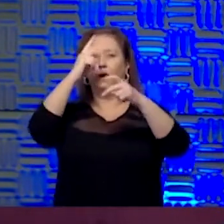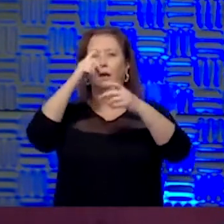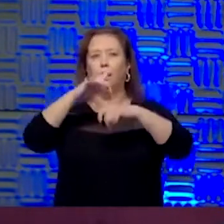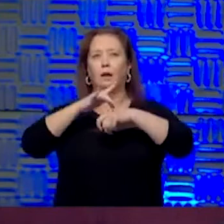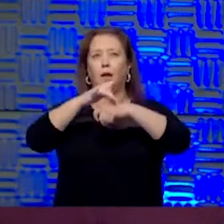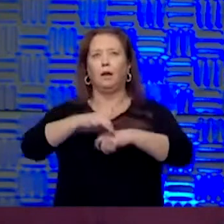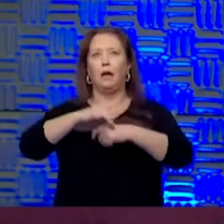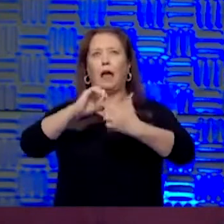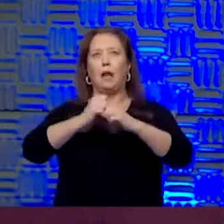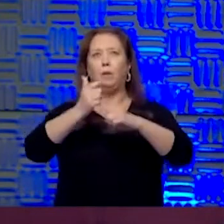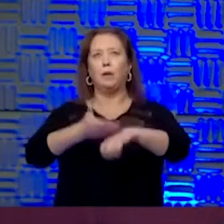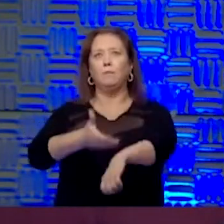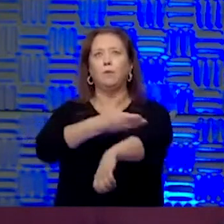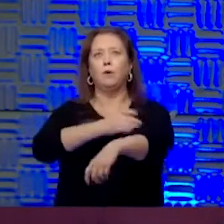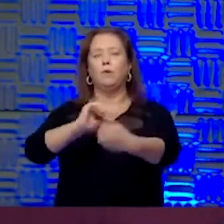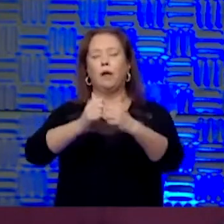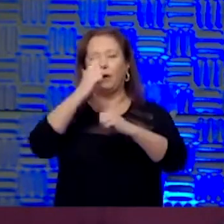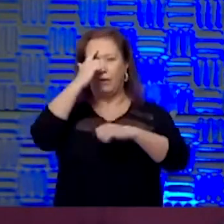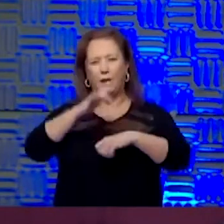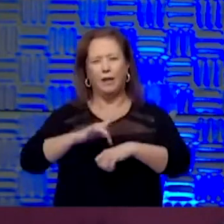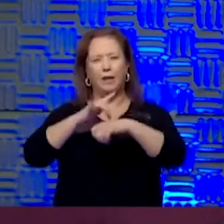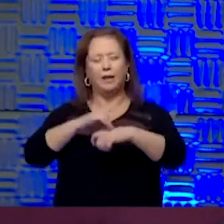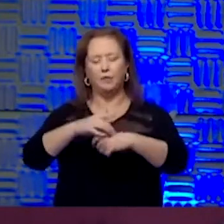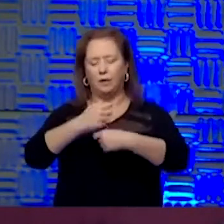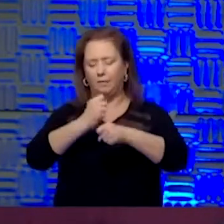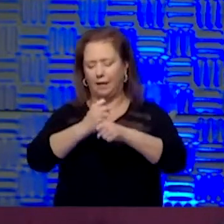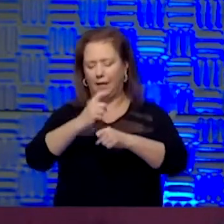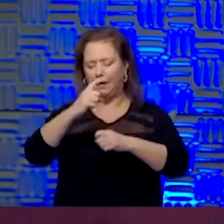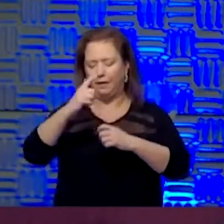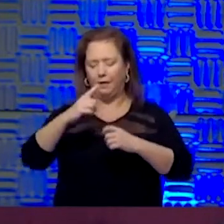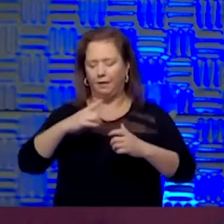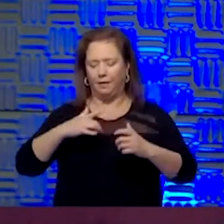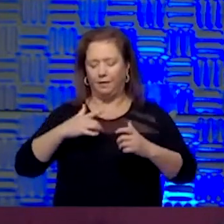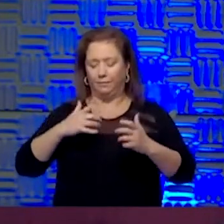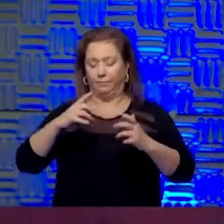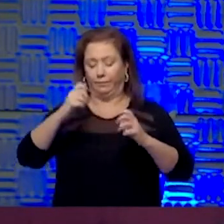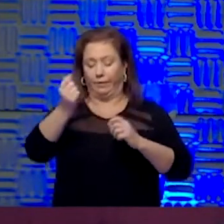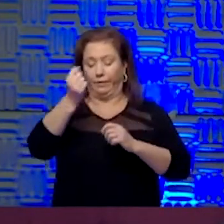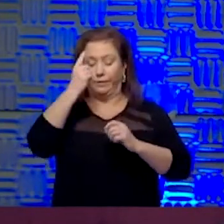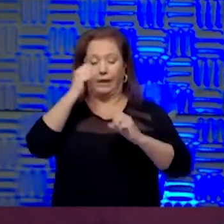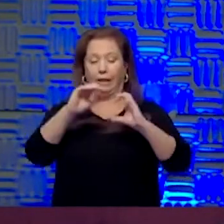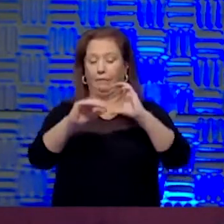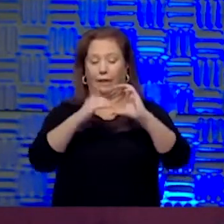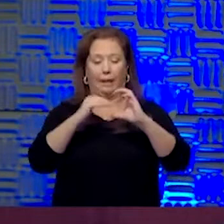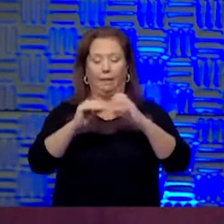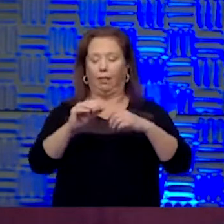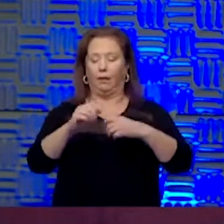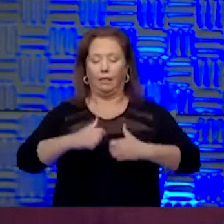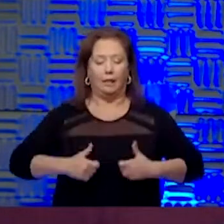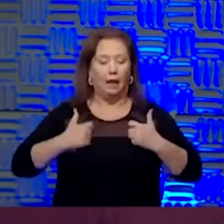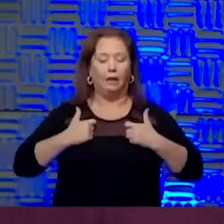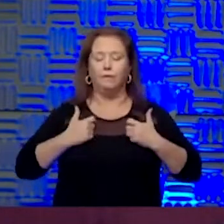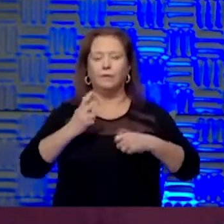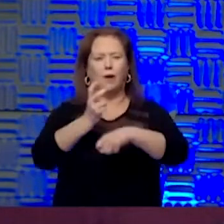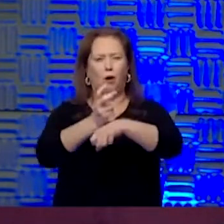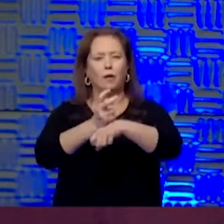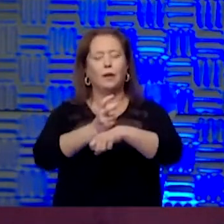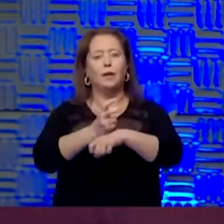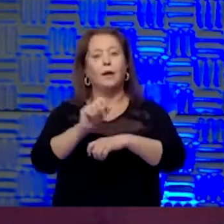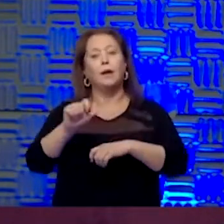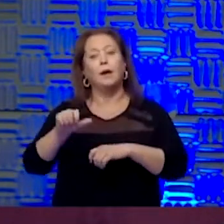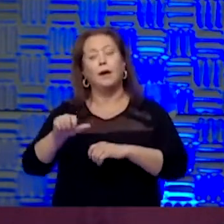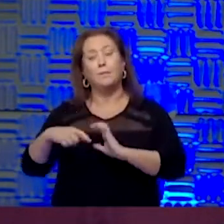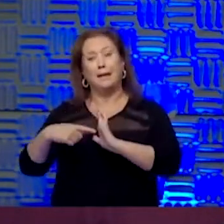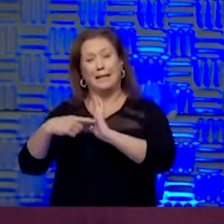work this better? And start trying to make sense out of your email then. But then the second thing is just to say that one of the symptoms